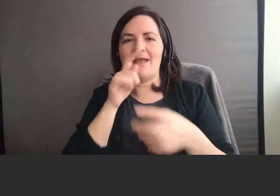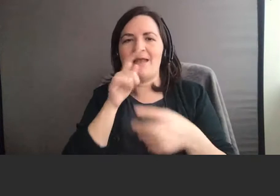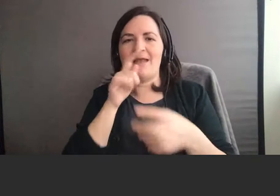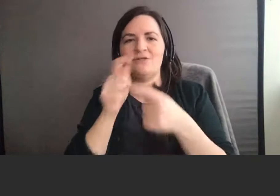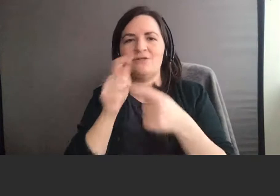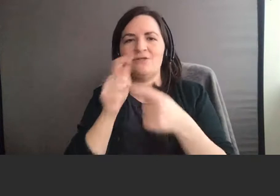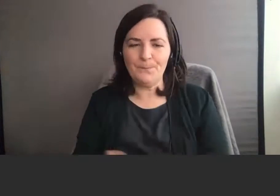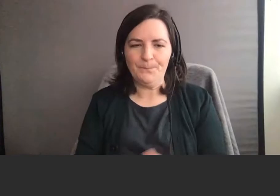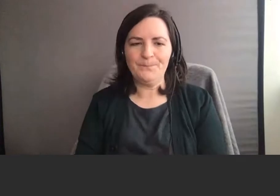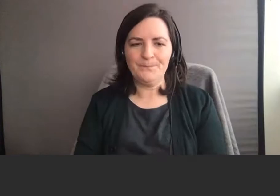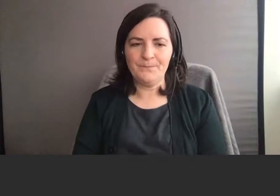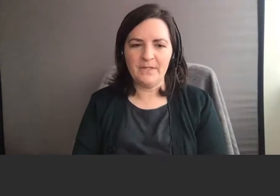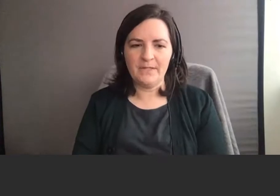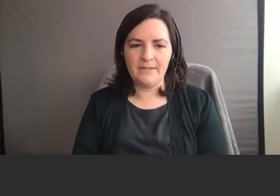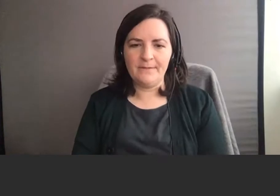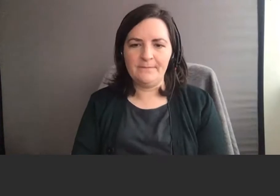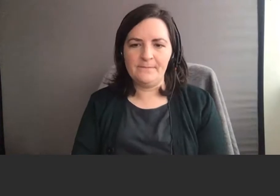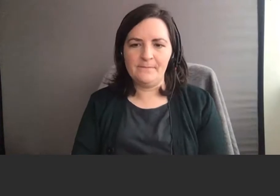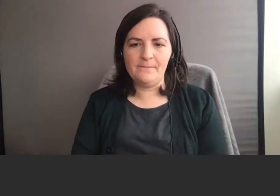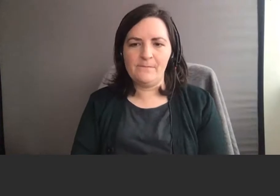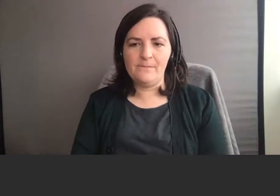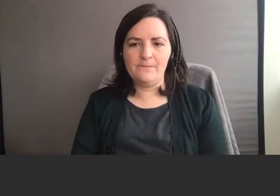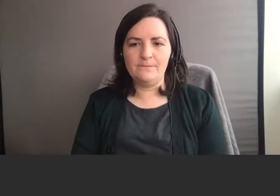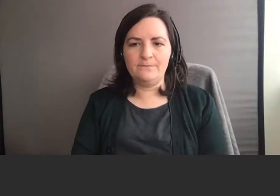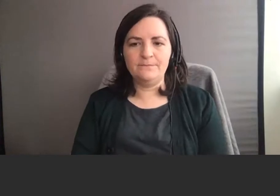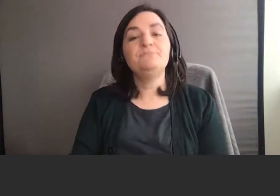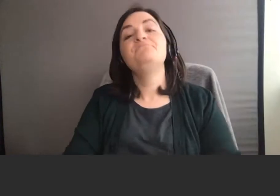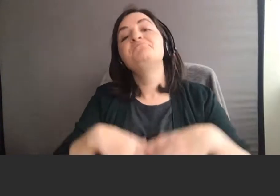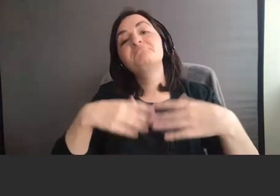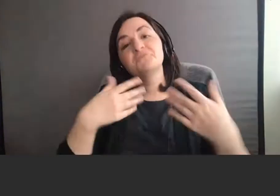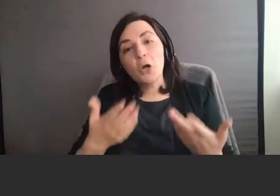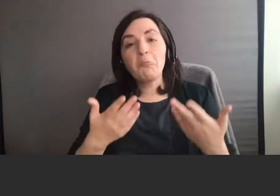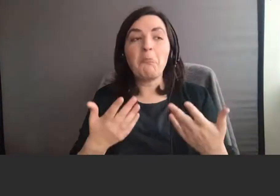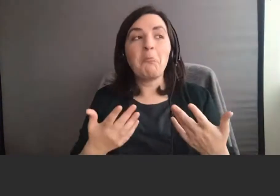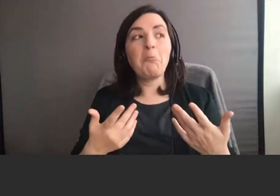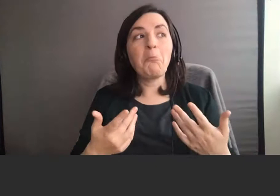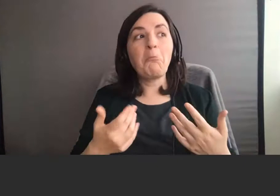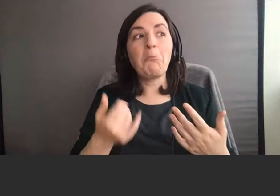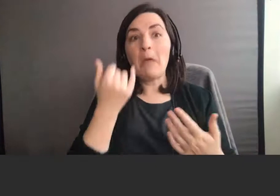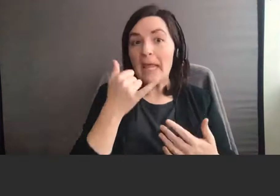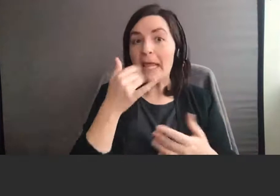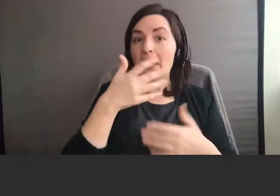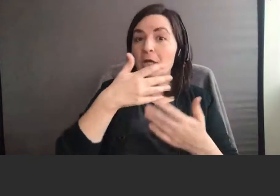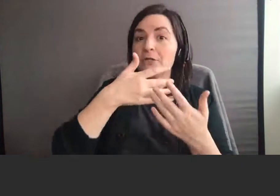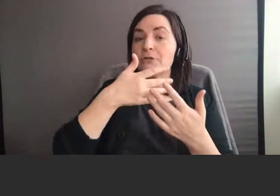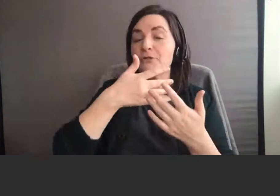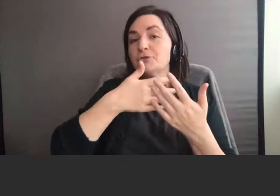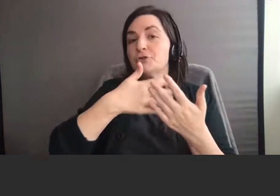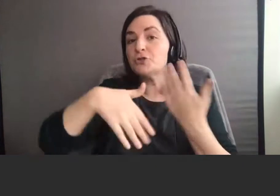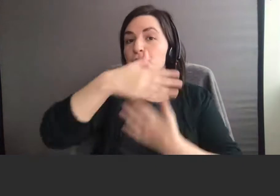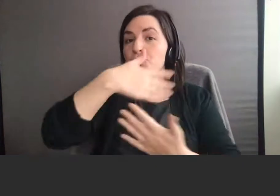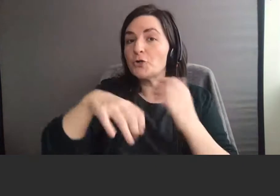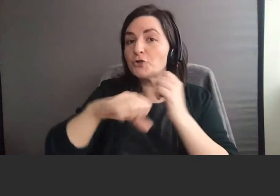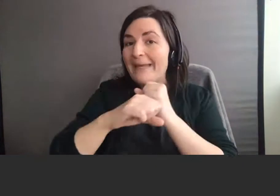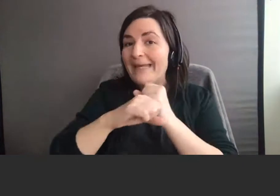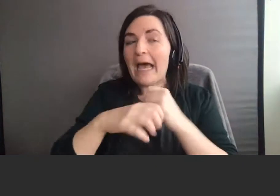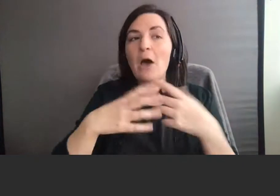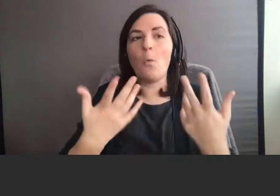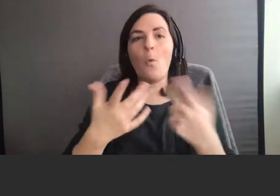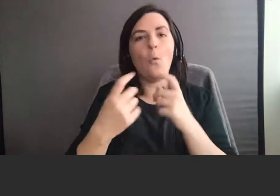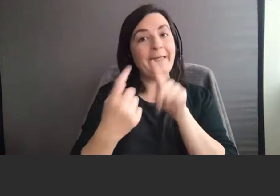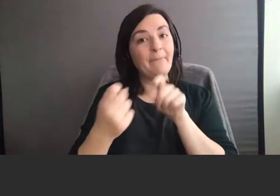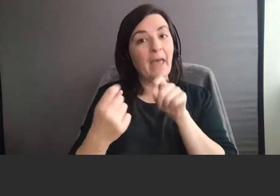So there's a real advantage there in thinking about perhaps using social media or using email as